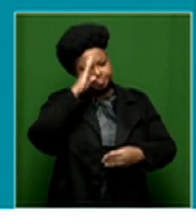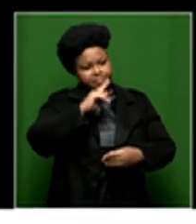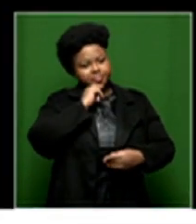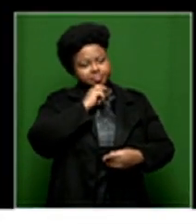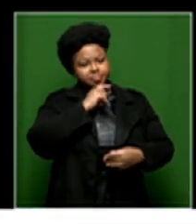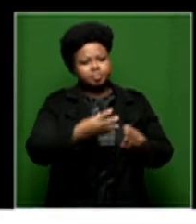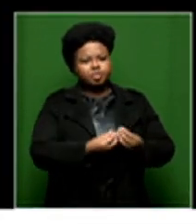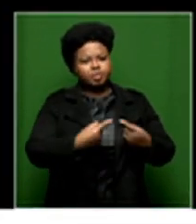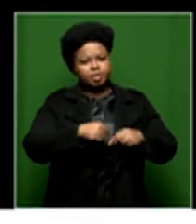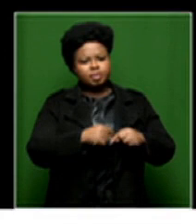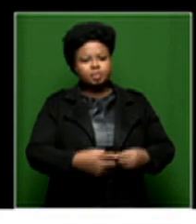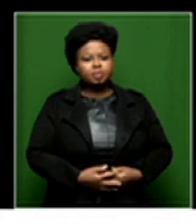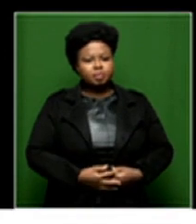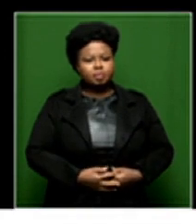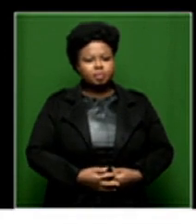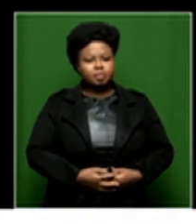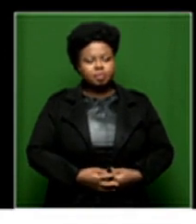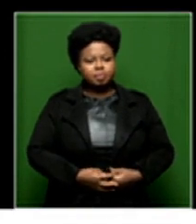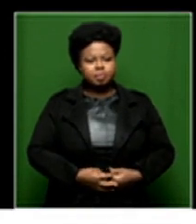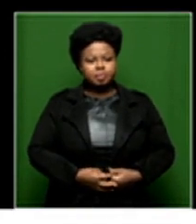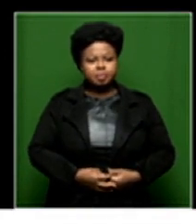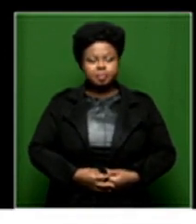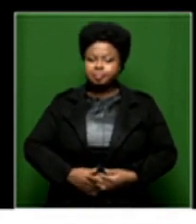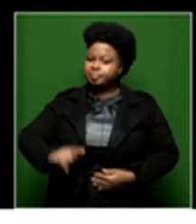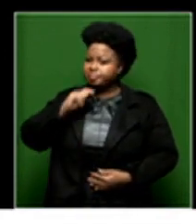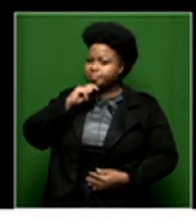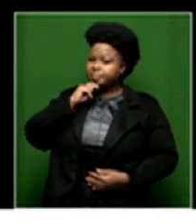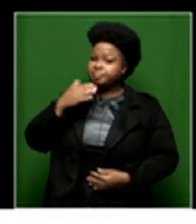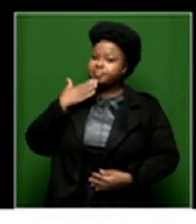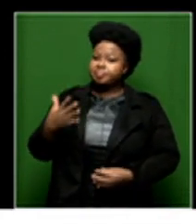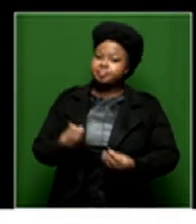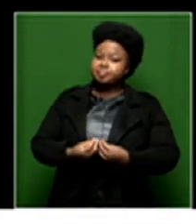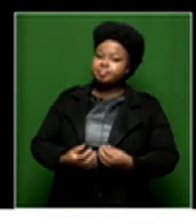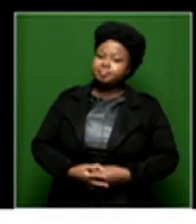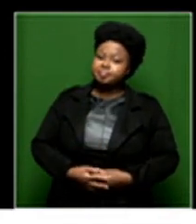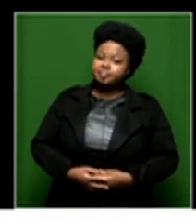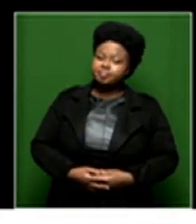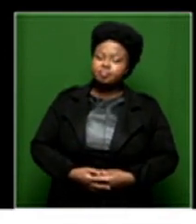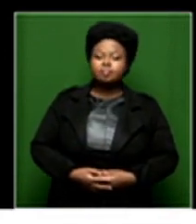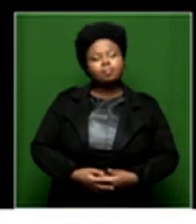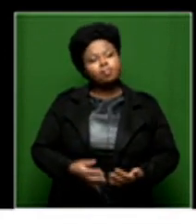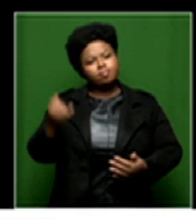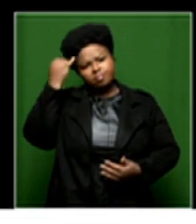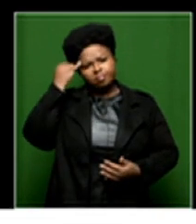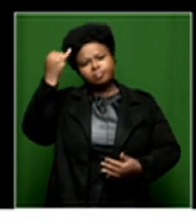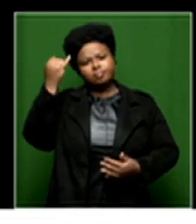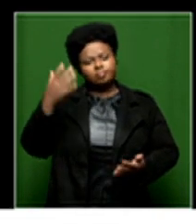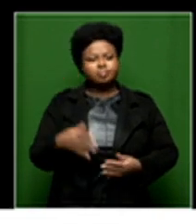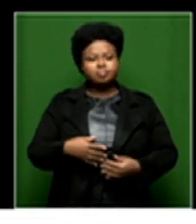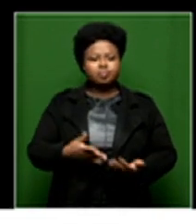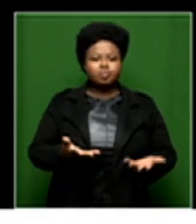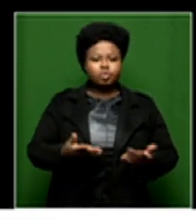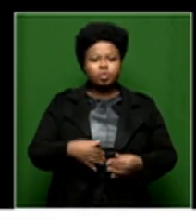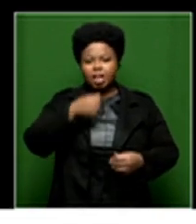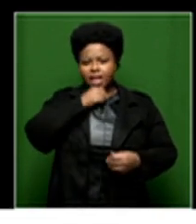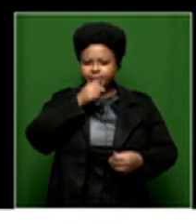morning to you. Thanks for joining us. Welcome to Morning Live. Good morning. Thanks for having us. Well, how did the idea of